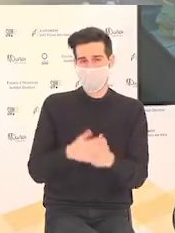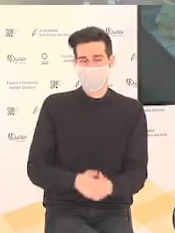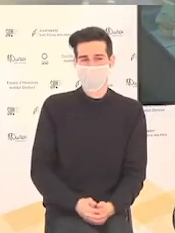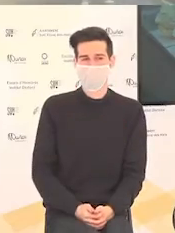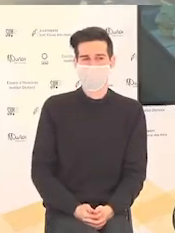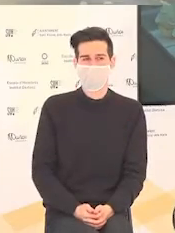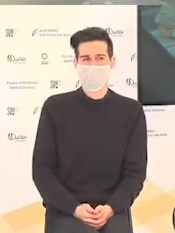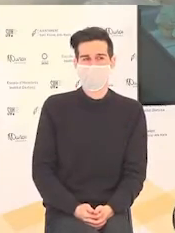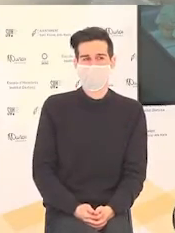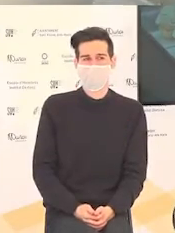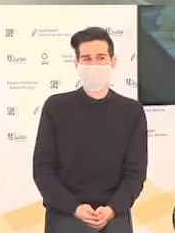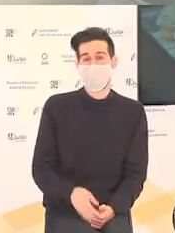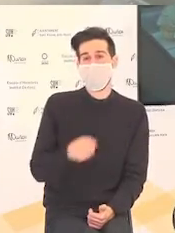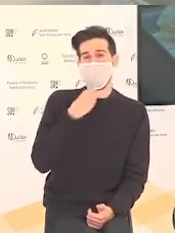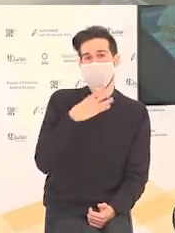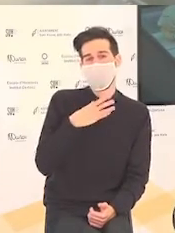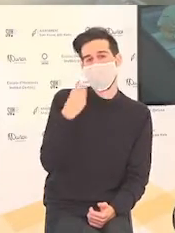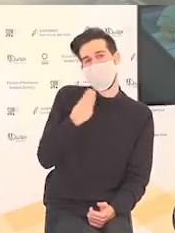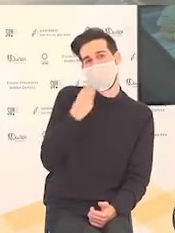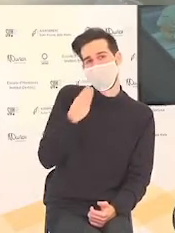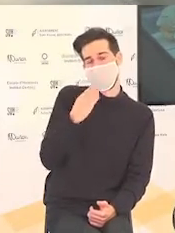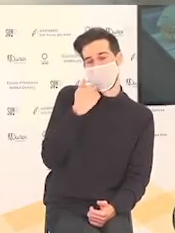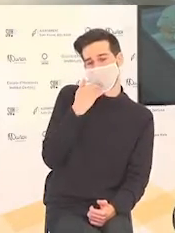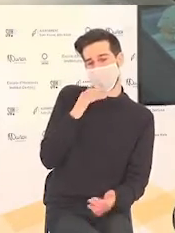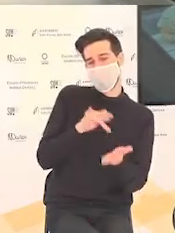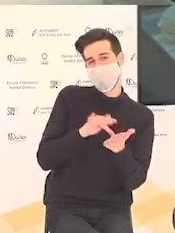es saber cuándo hay que parar.